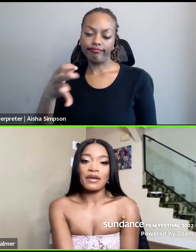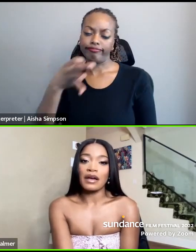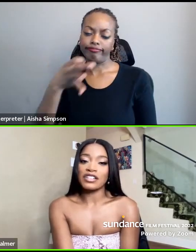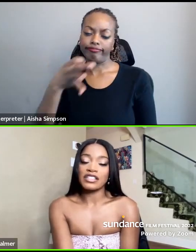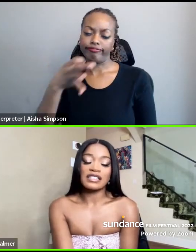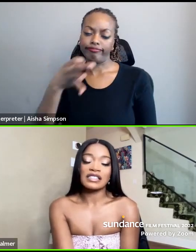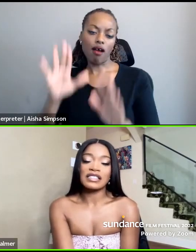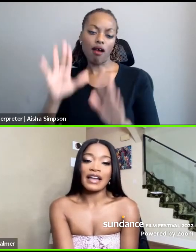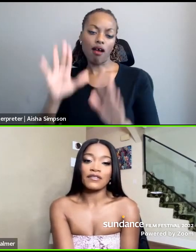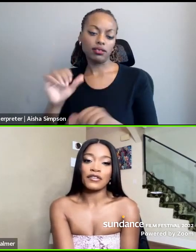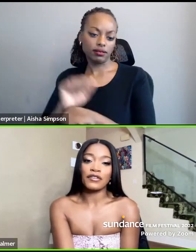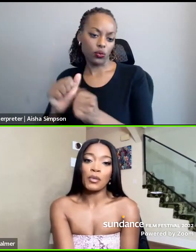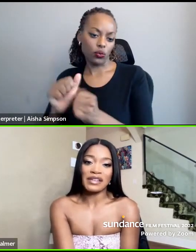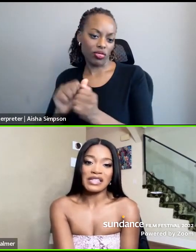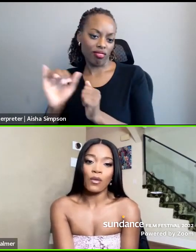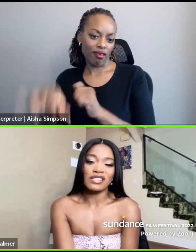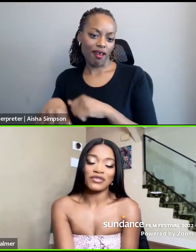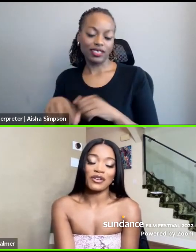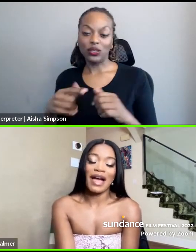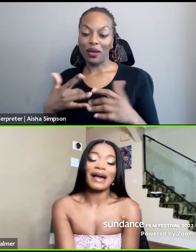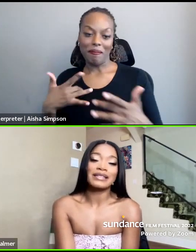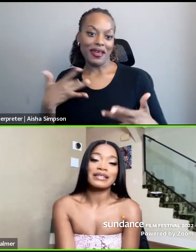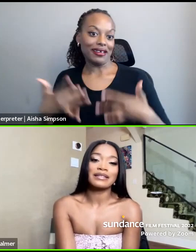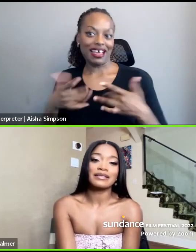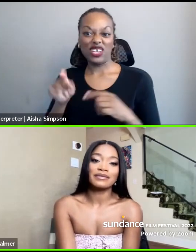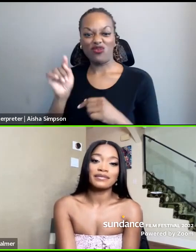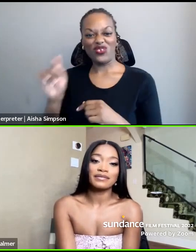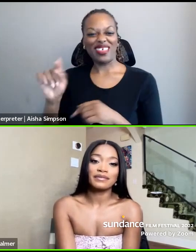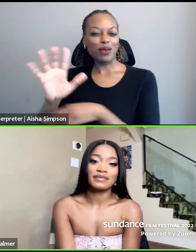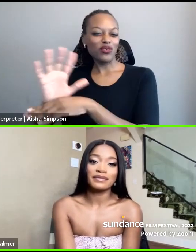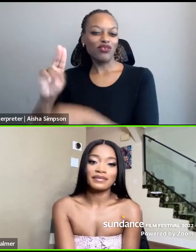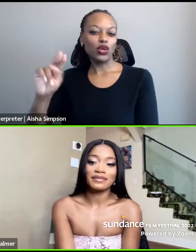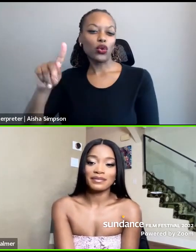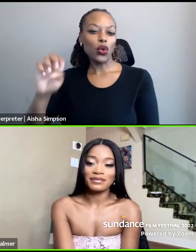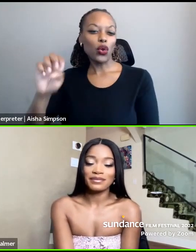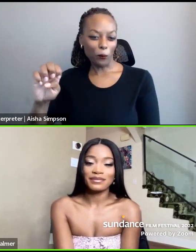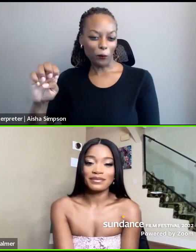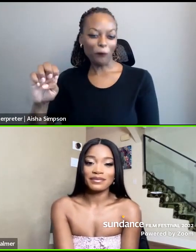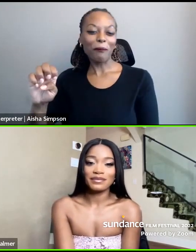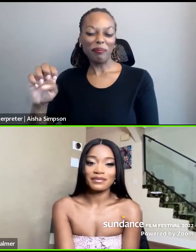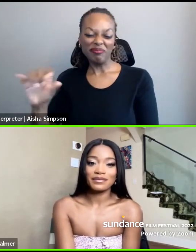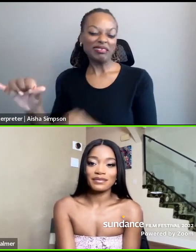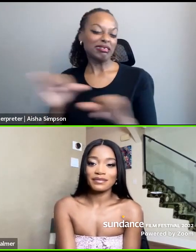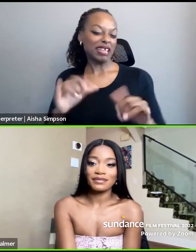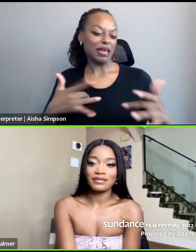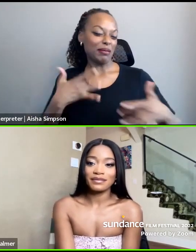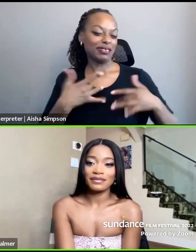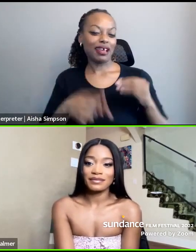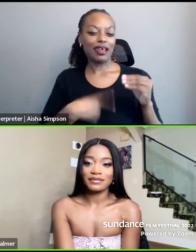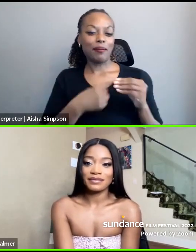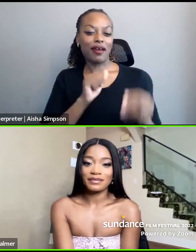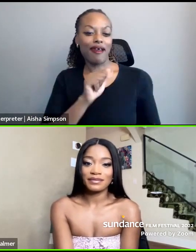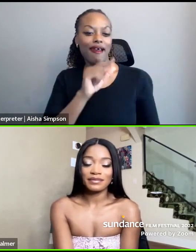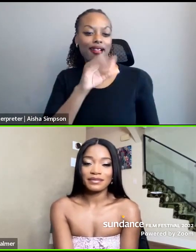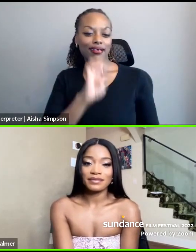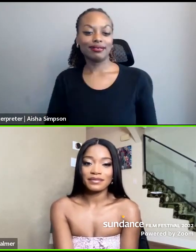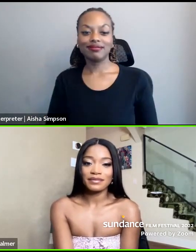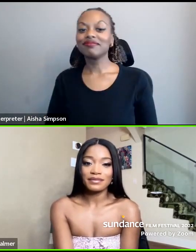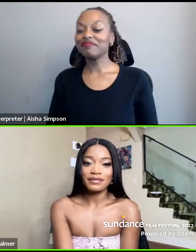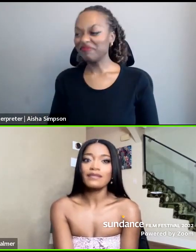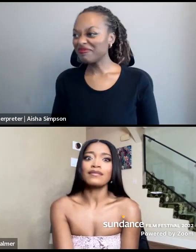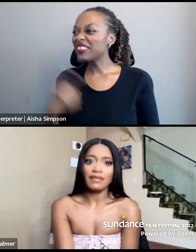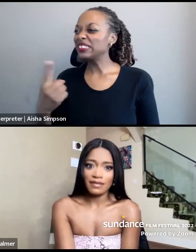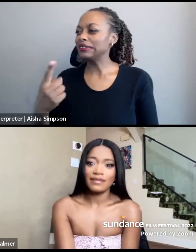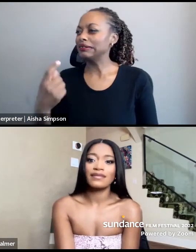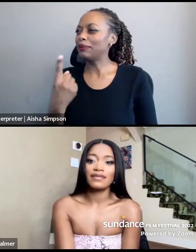I'm just as excited for Nope as I was for Alice. And there's something so visceral about horror, right? And